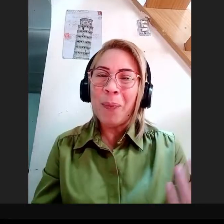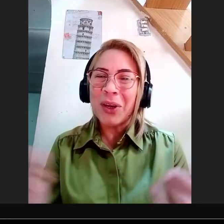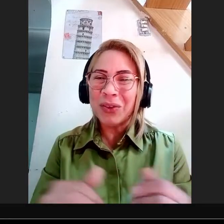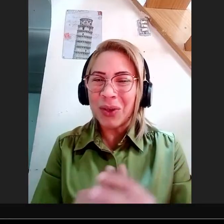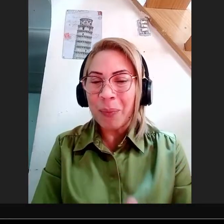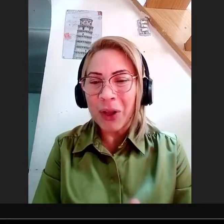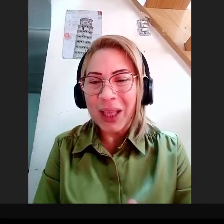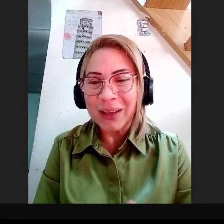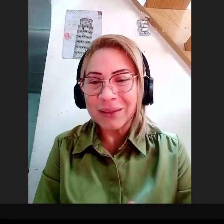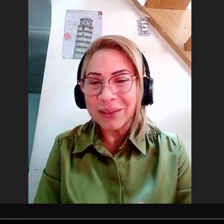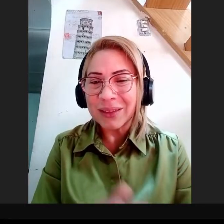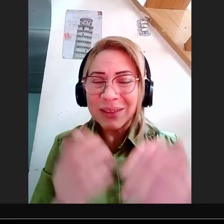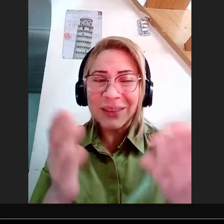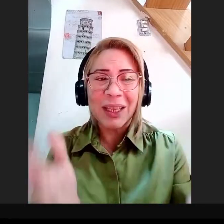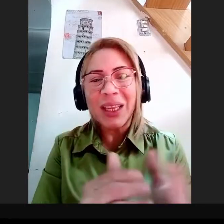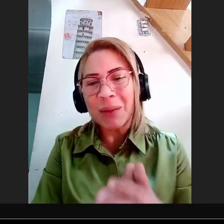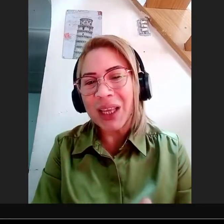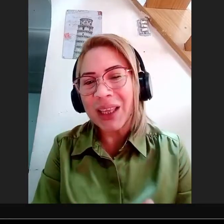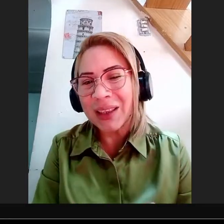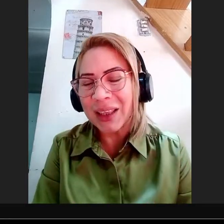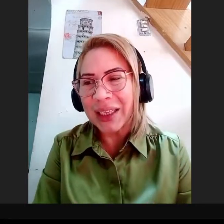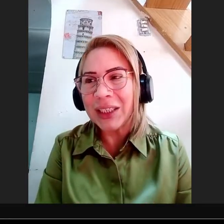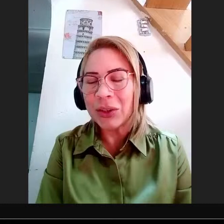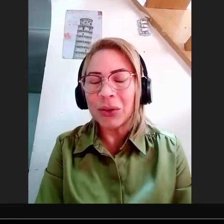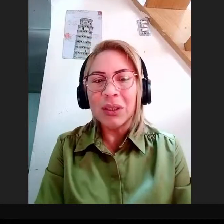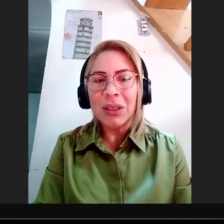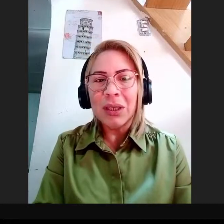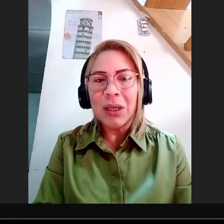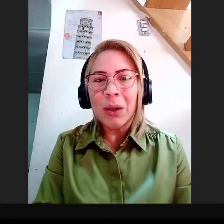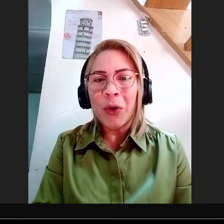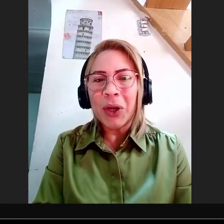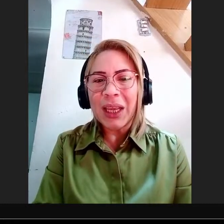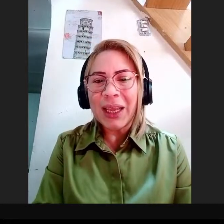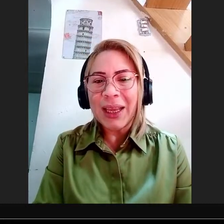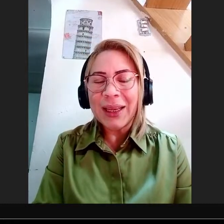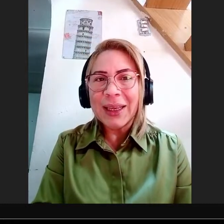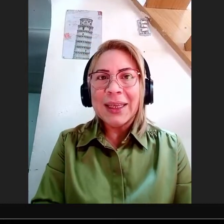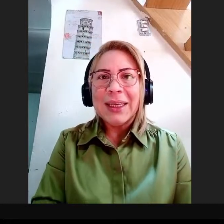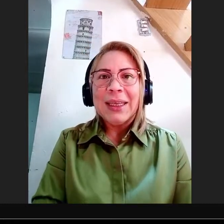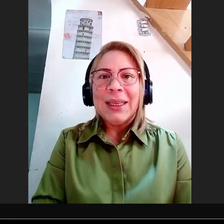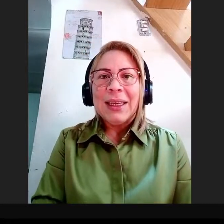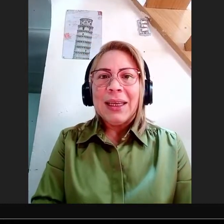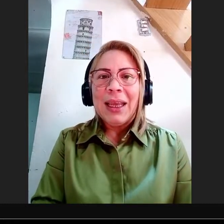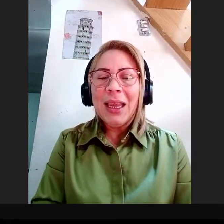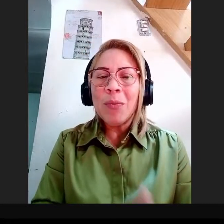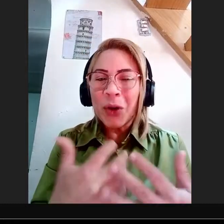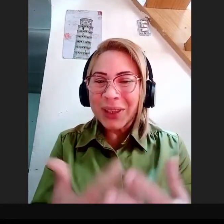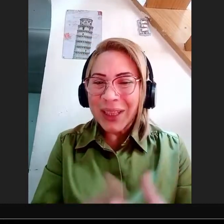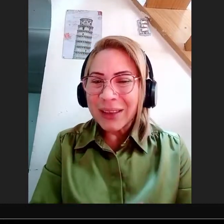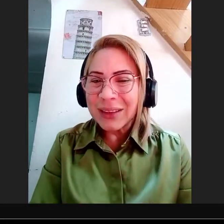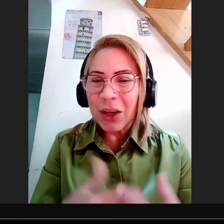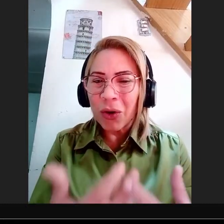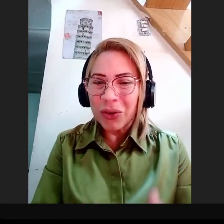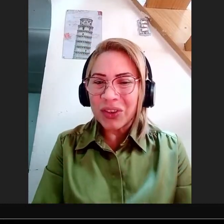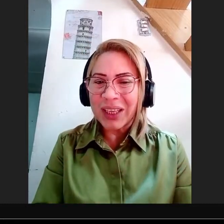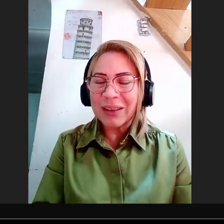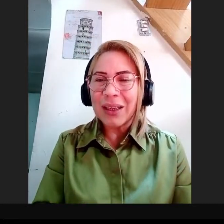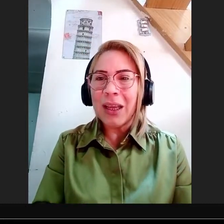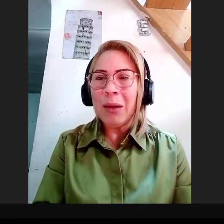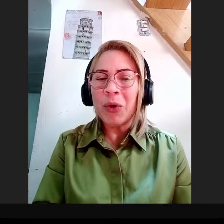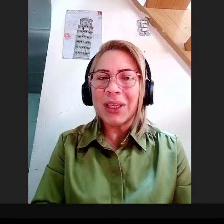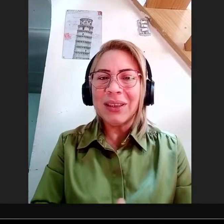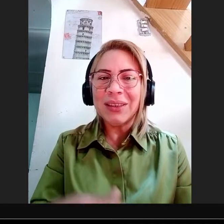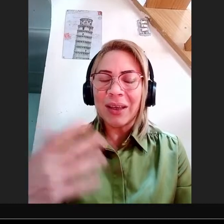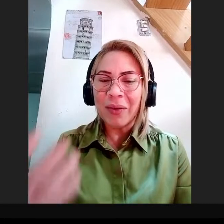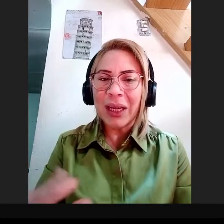supporting people, trying to find a way out so as to stop people from being victims of this